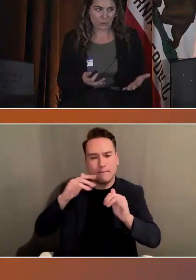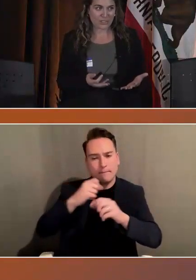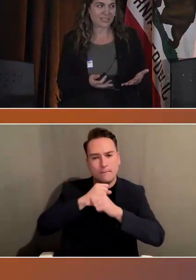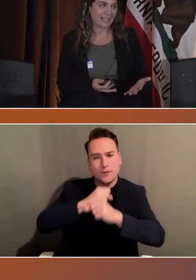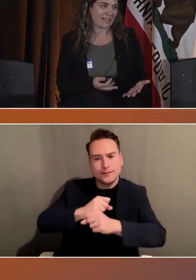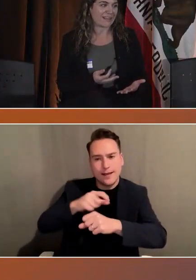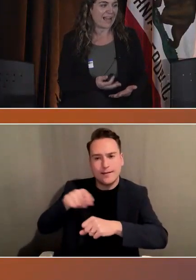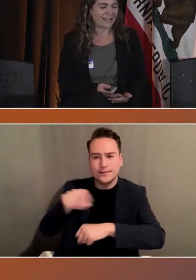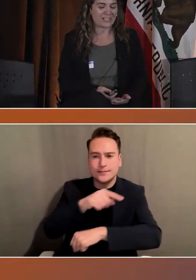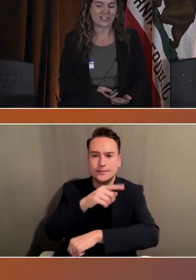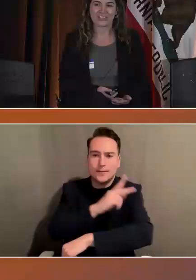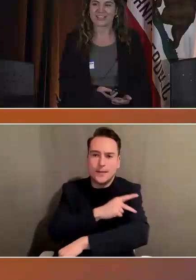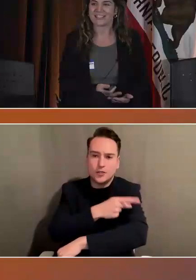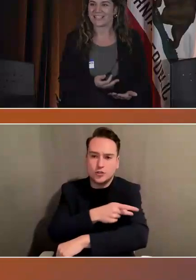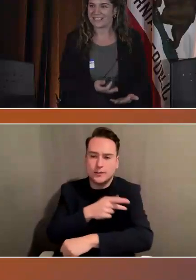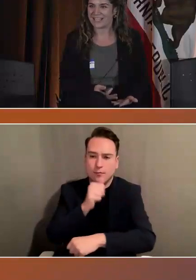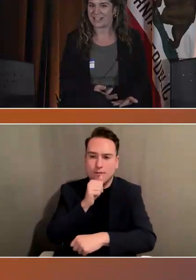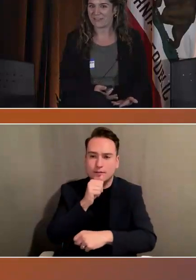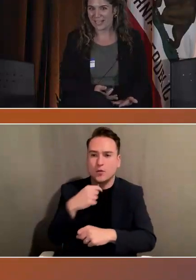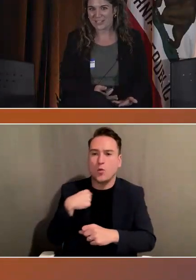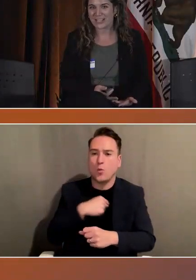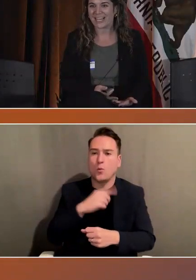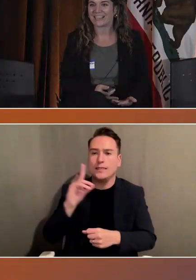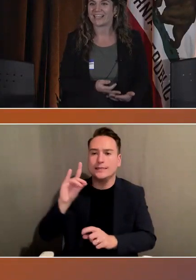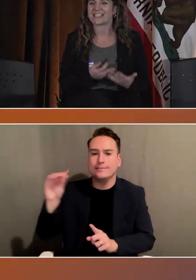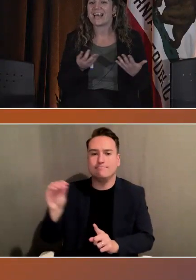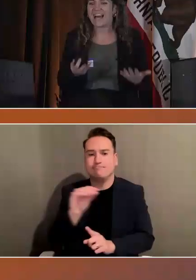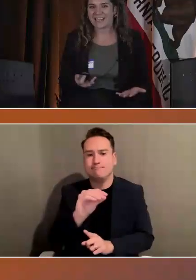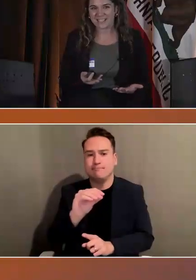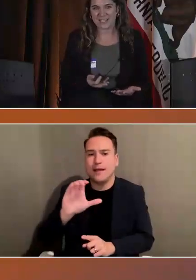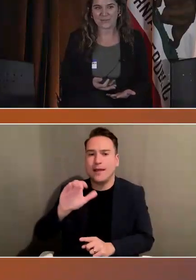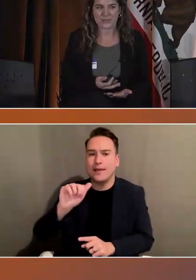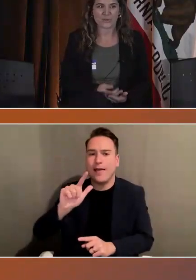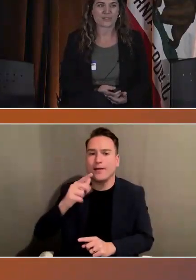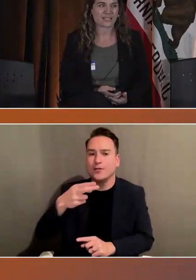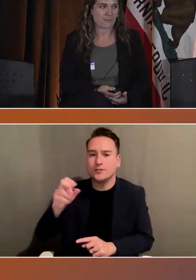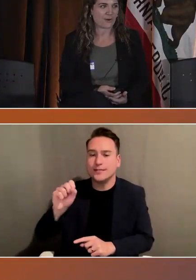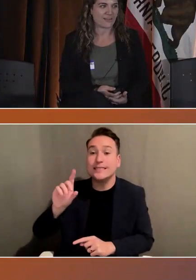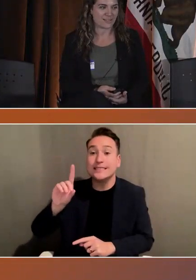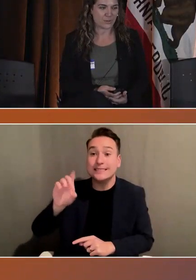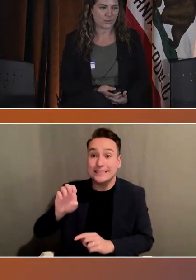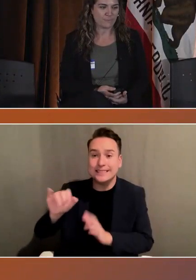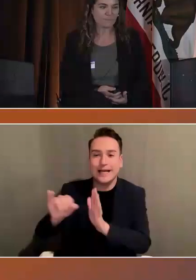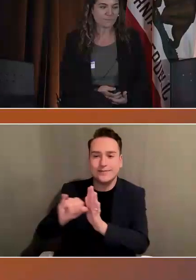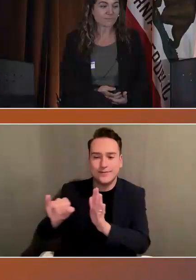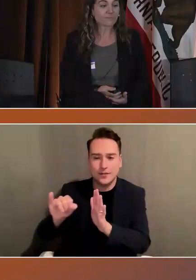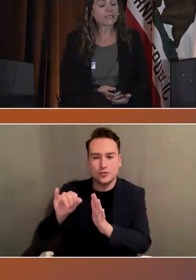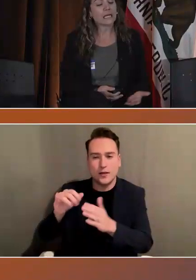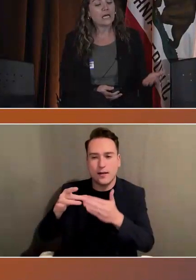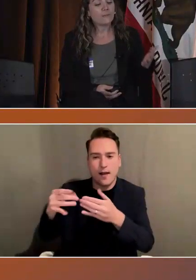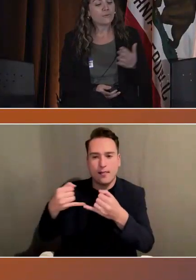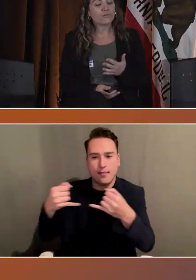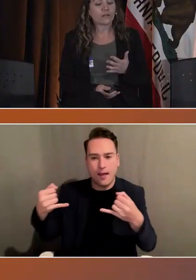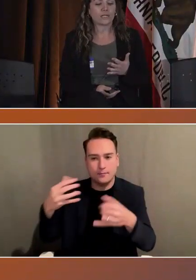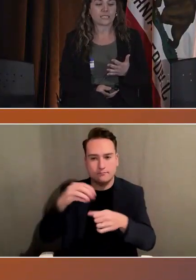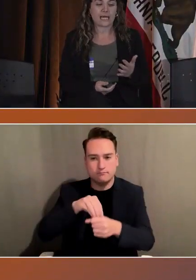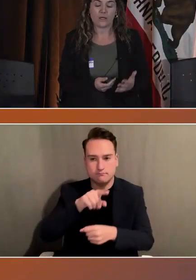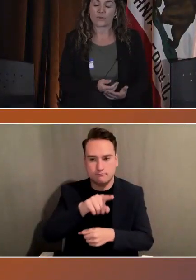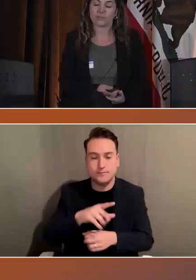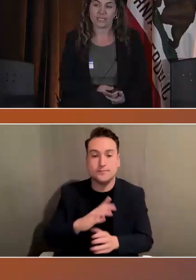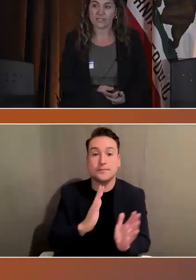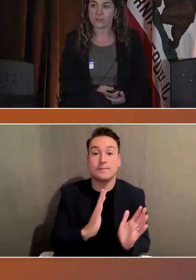of course, link the CalHHS data de-identification guidelines as a key resource as a part of this tool. Moving on